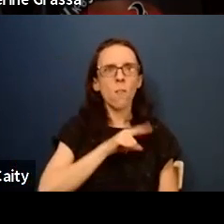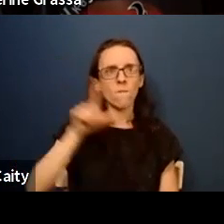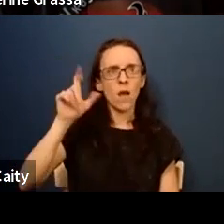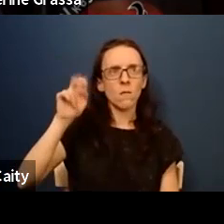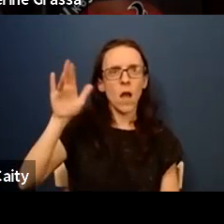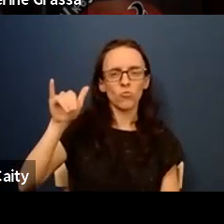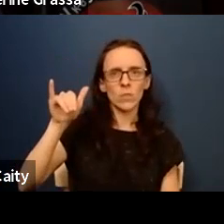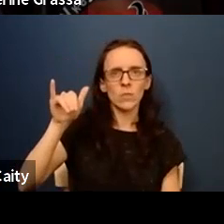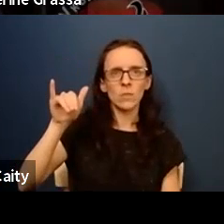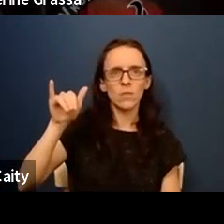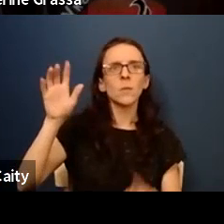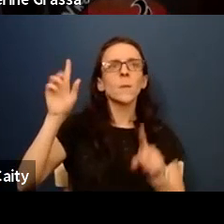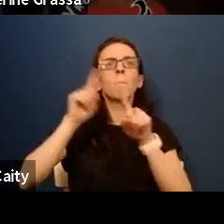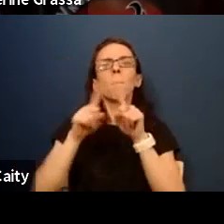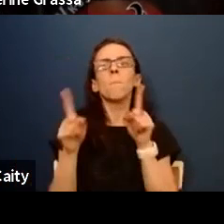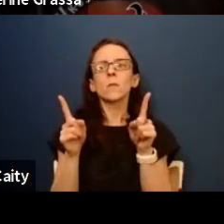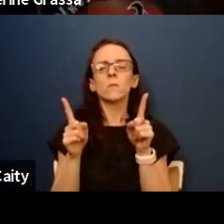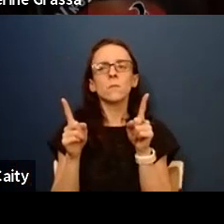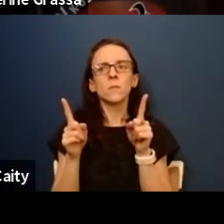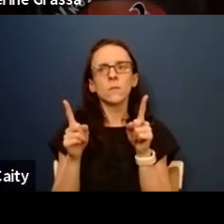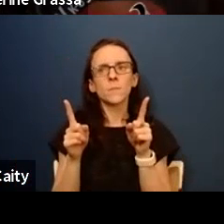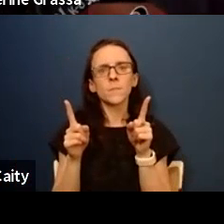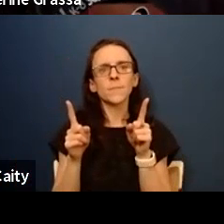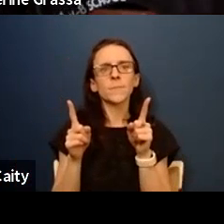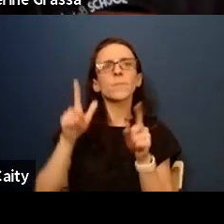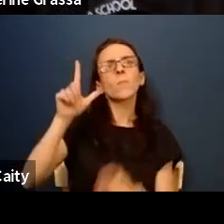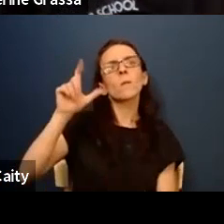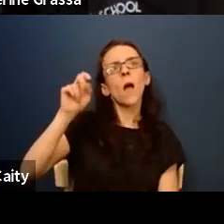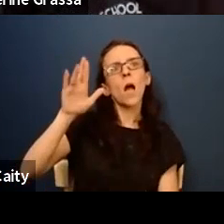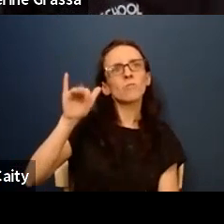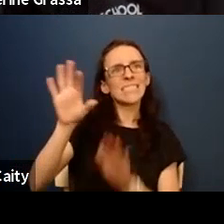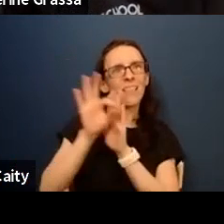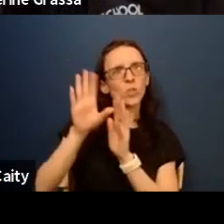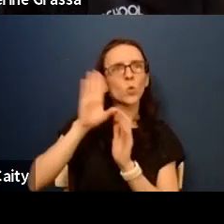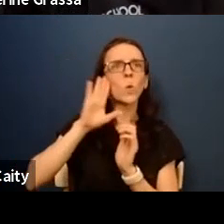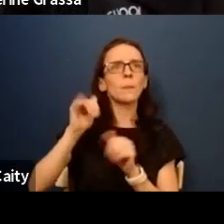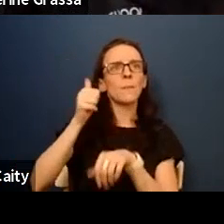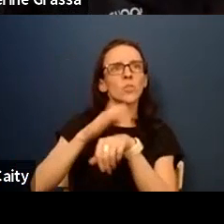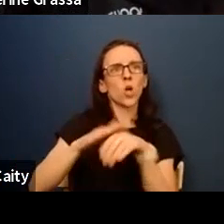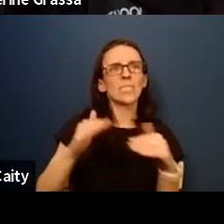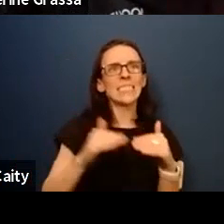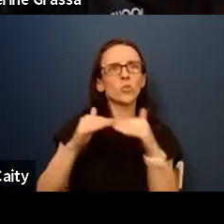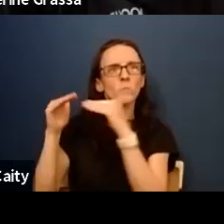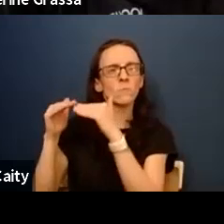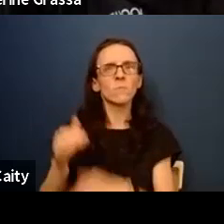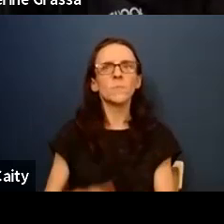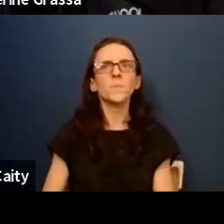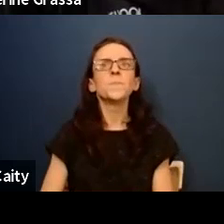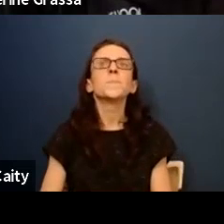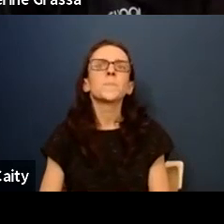right? But that it would be, the lottery selection would be by tier.